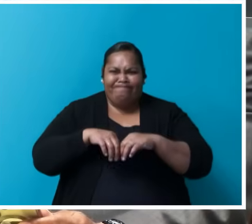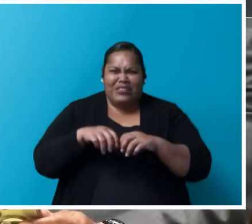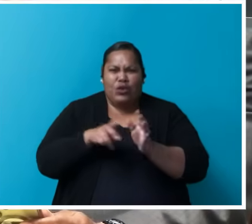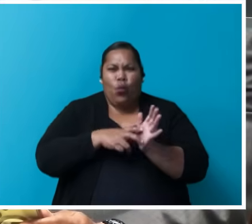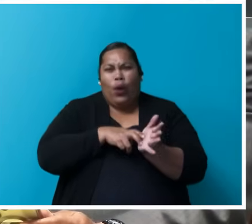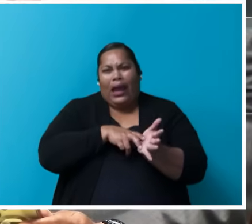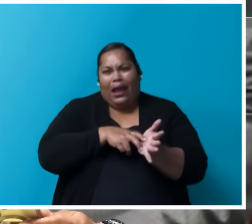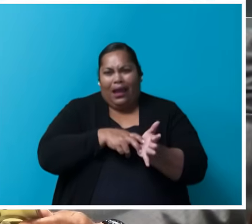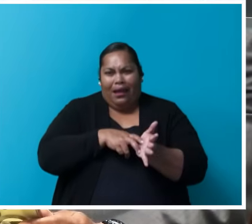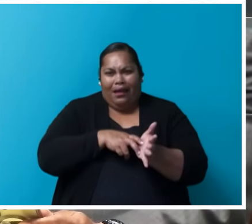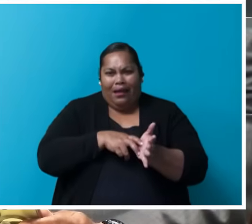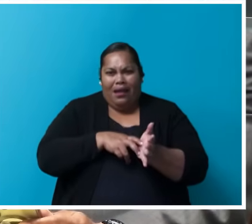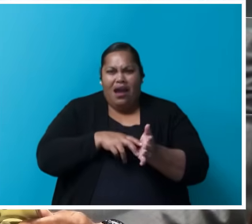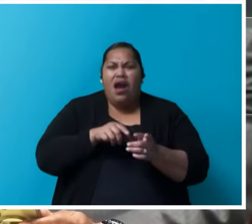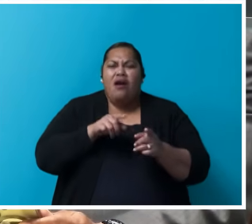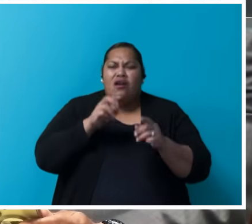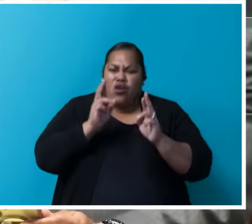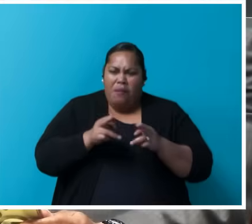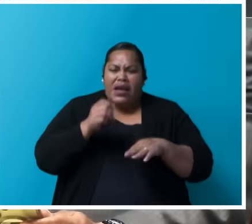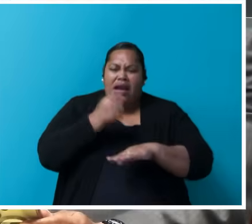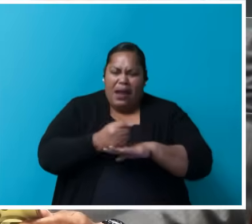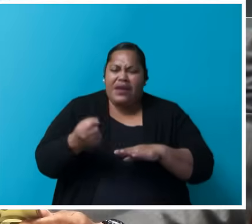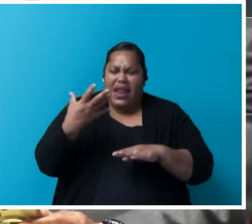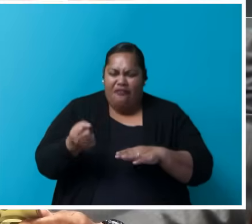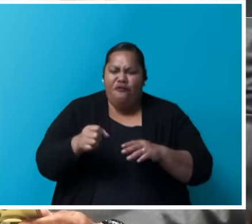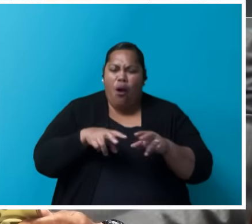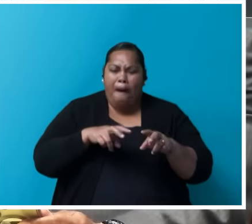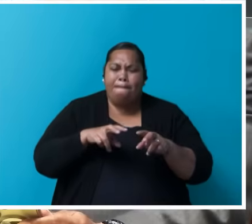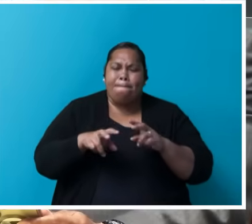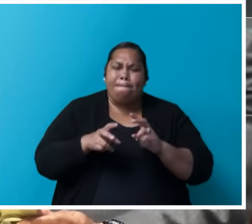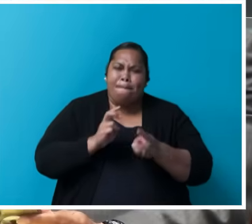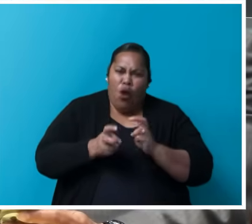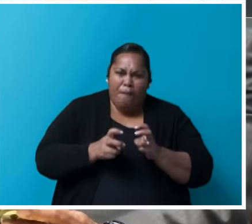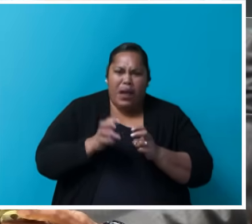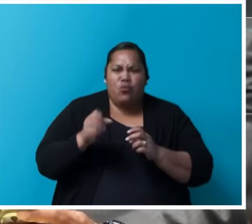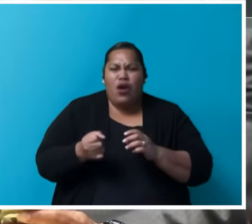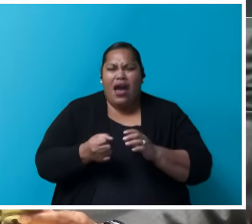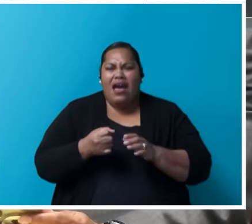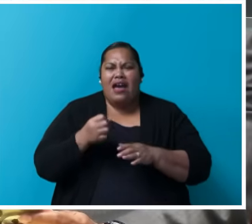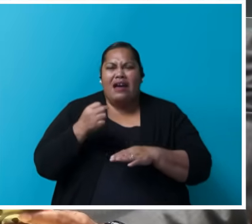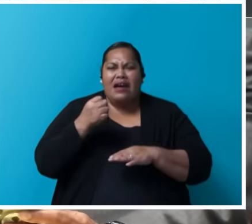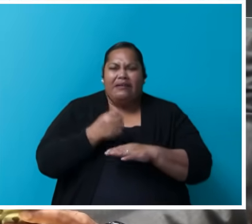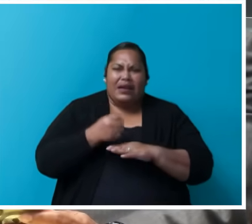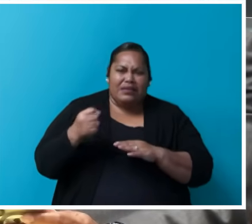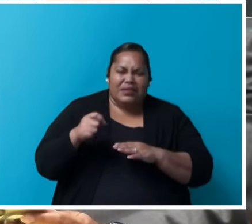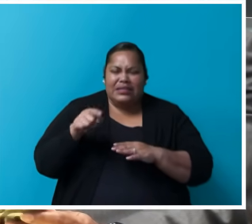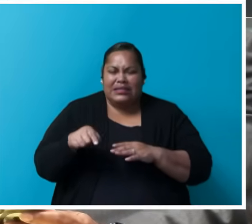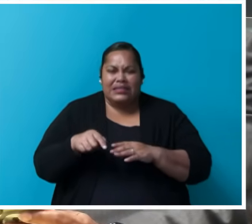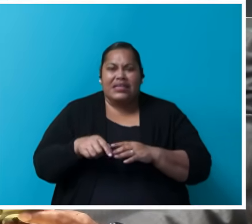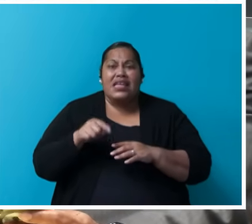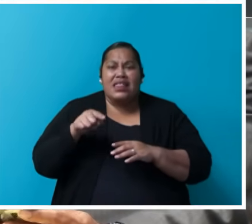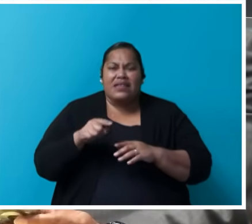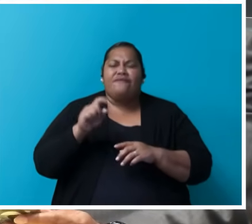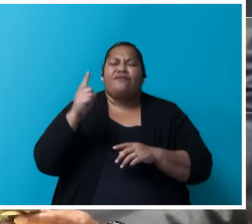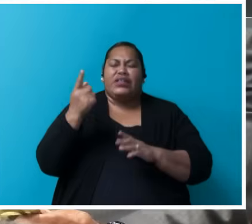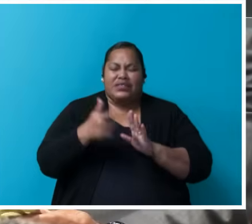Normally, governments have problems. You have a budget defeat, you have some. This is the first time in Fiji's parliamentary